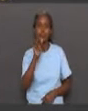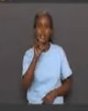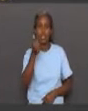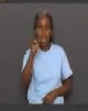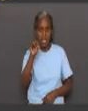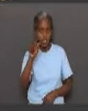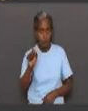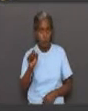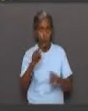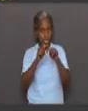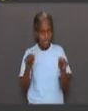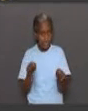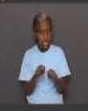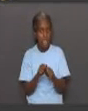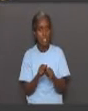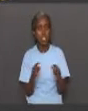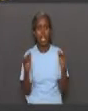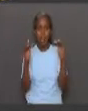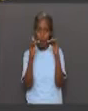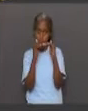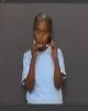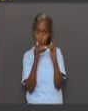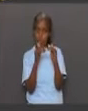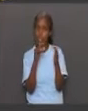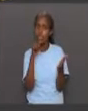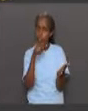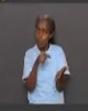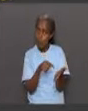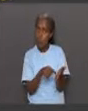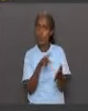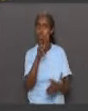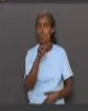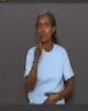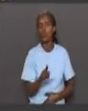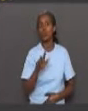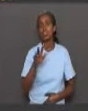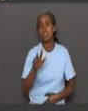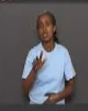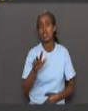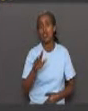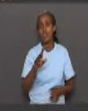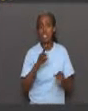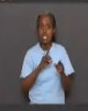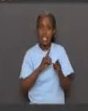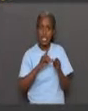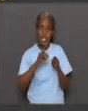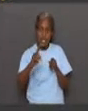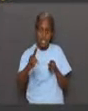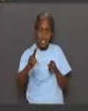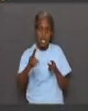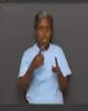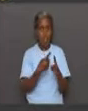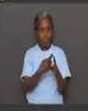a triangle are concurrent at a point 2/3 of the